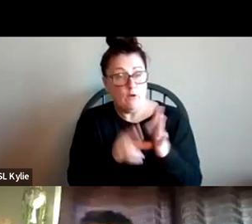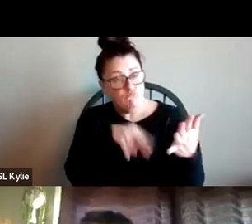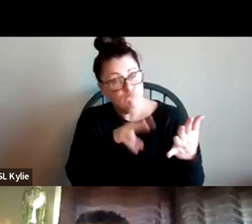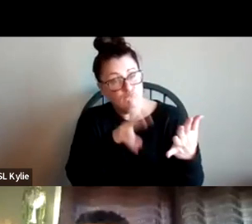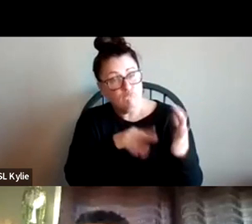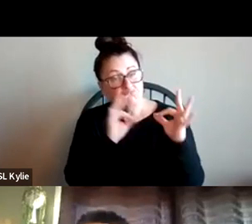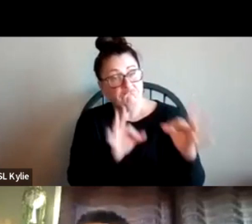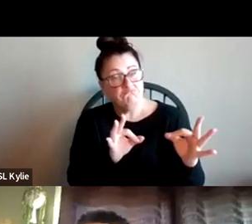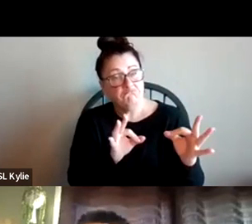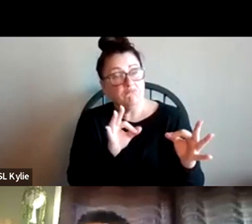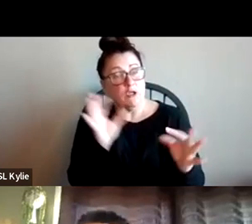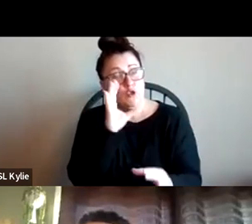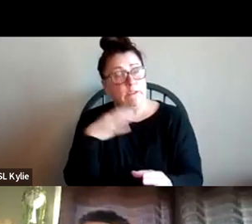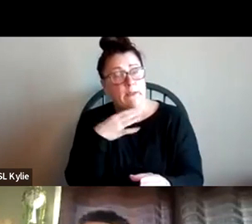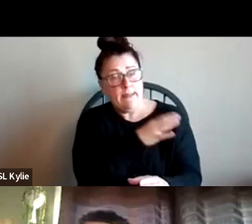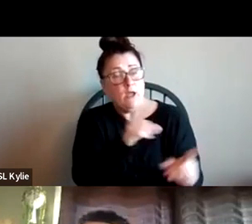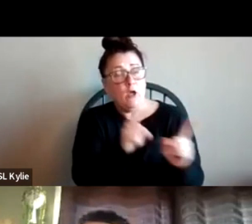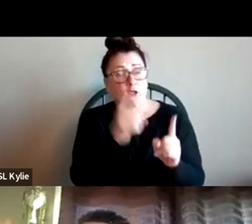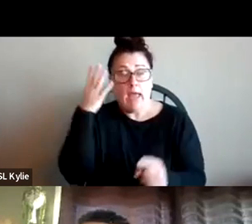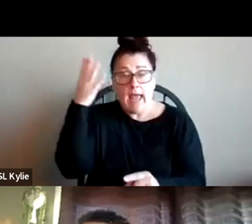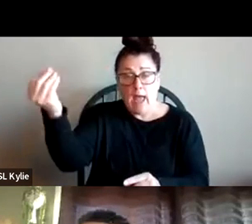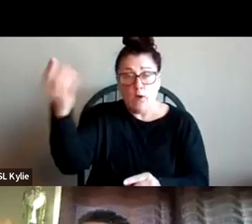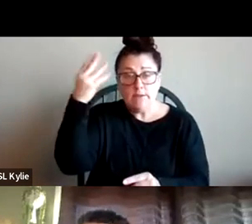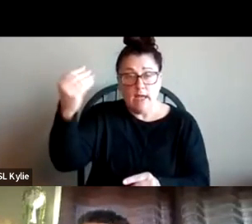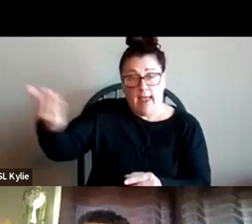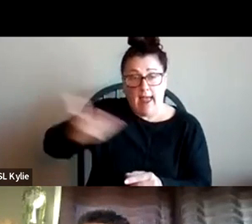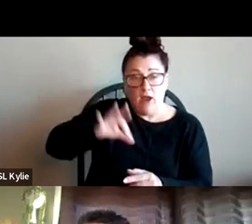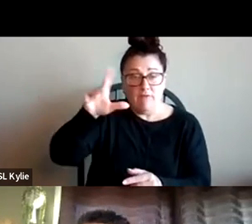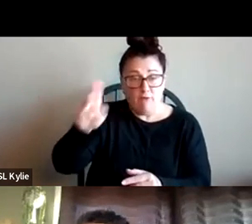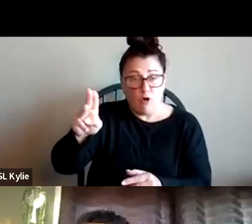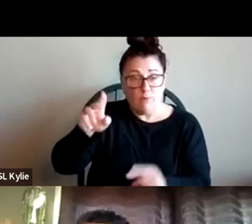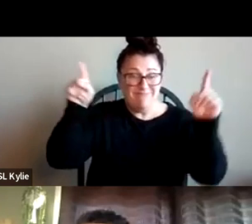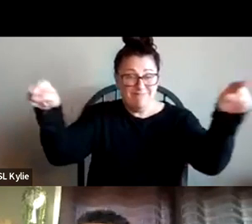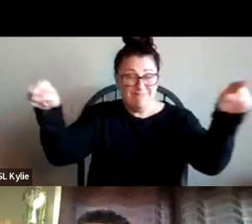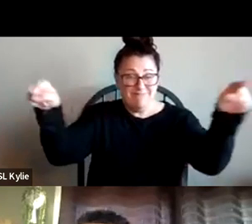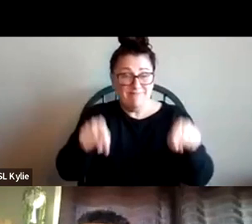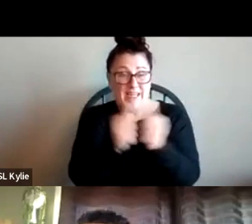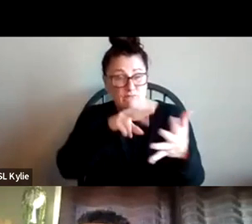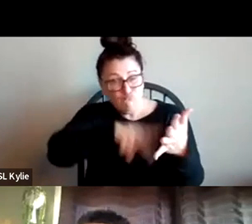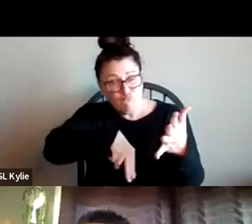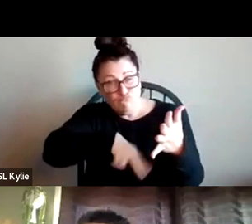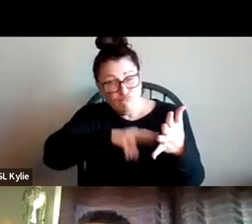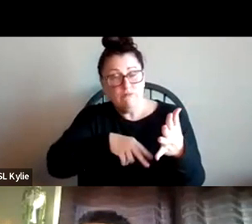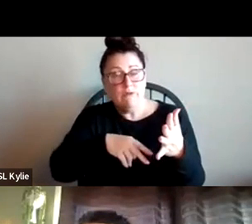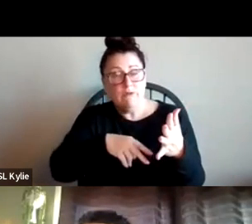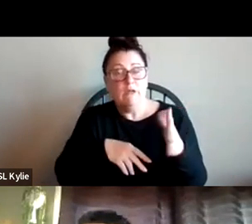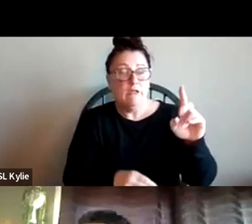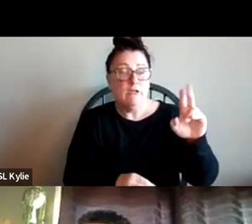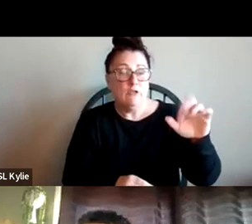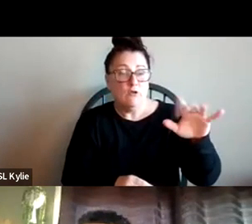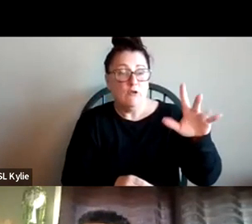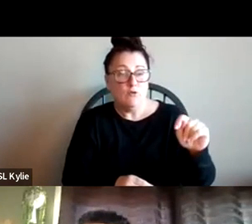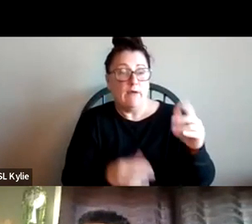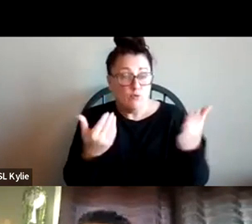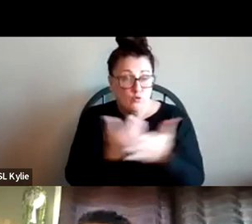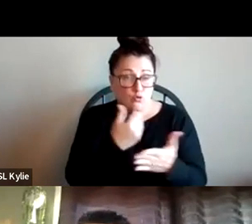committee as well as external search firm. We will then use this input to draft an updated superintendent